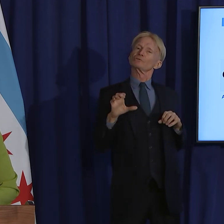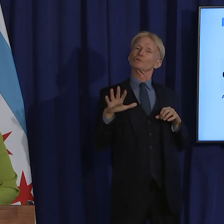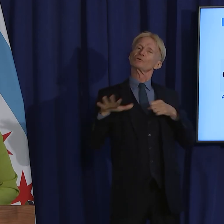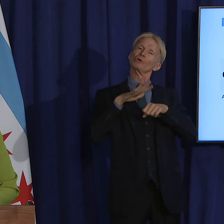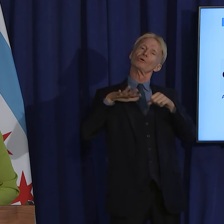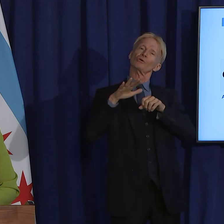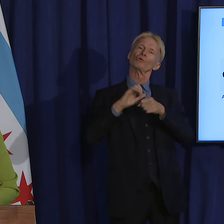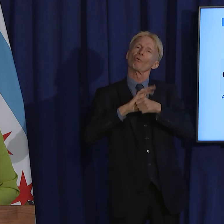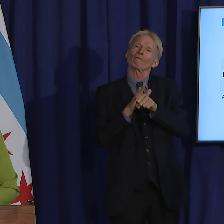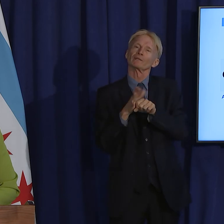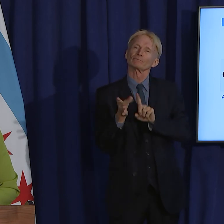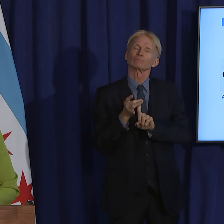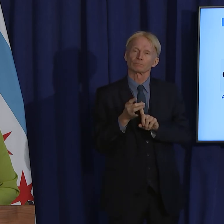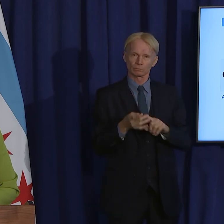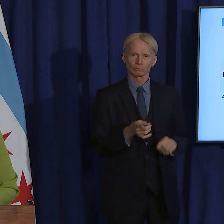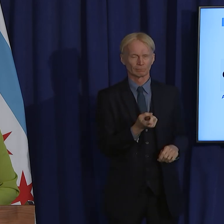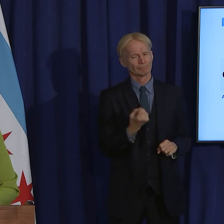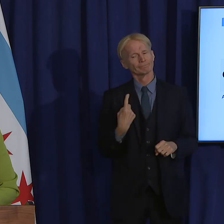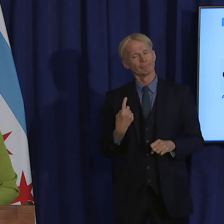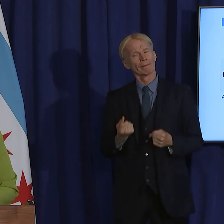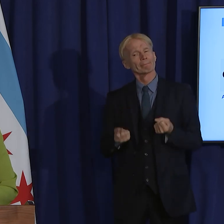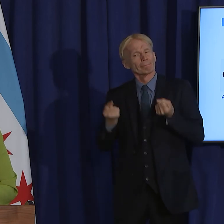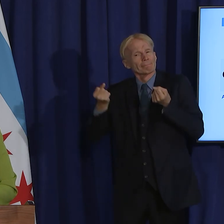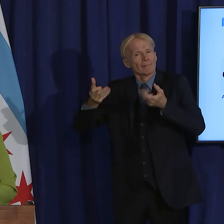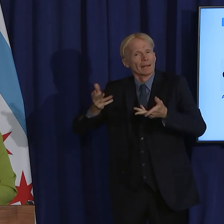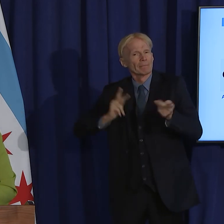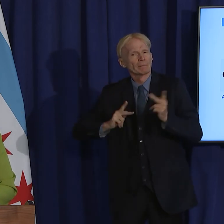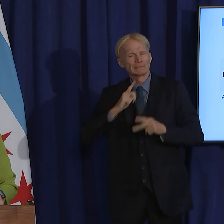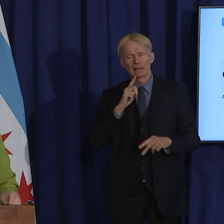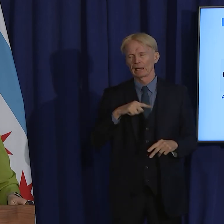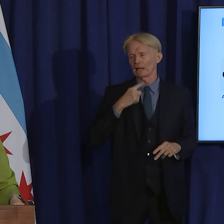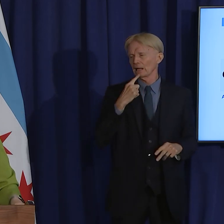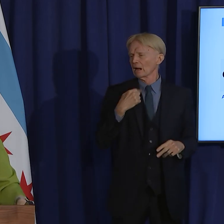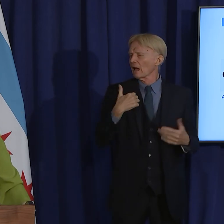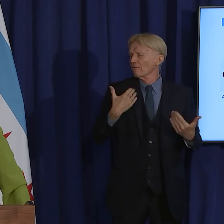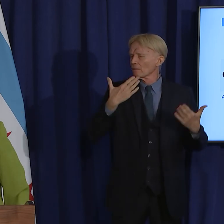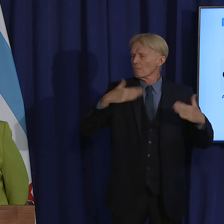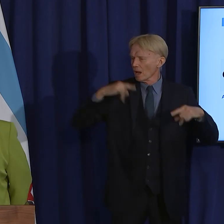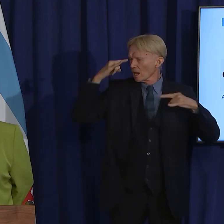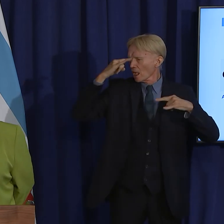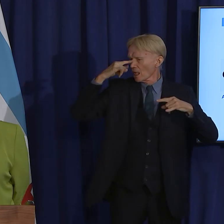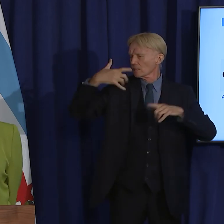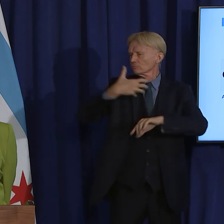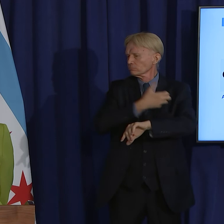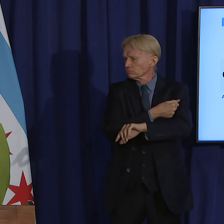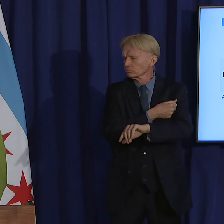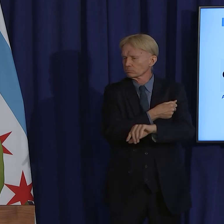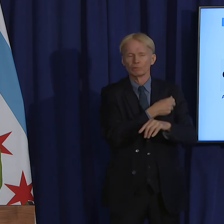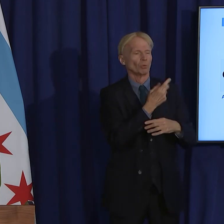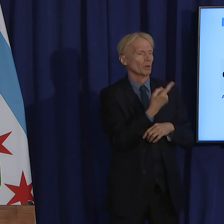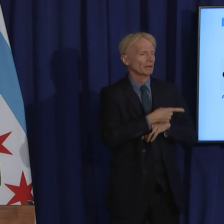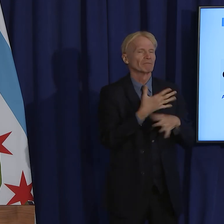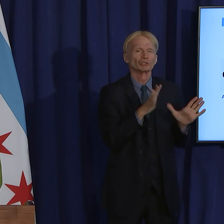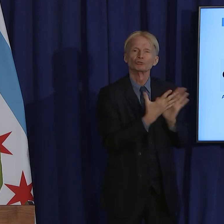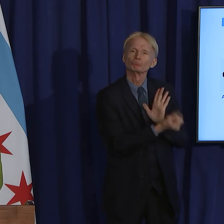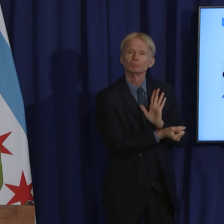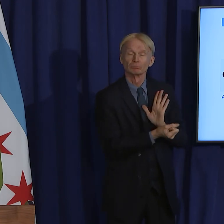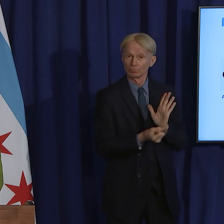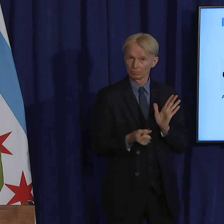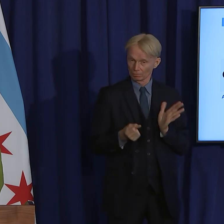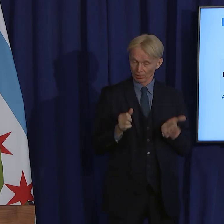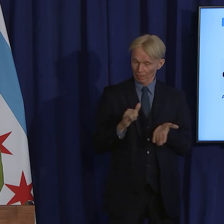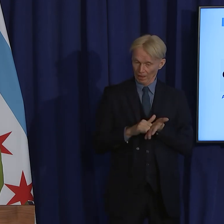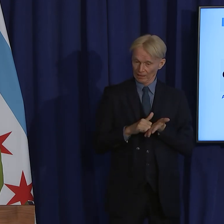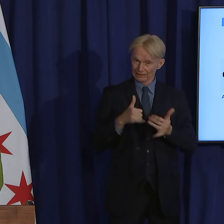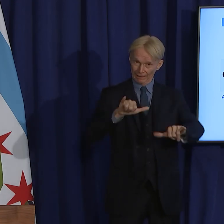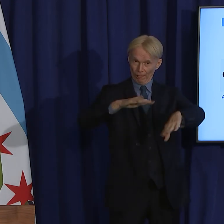ask you, we're getting a lot of questions from people who say they had a bad headache the next day that went away after 24 hours. Is this still considered a